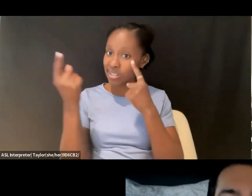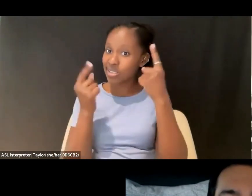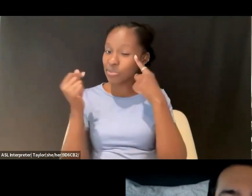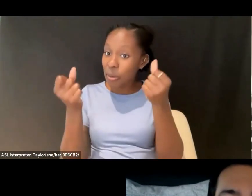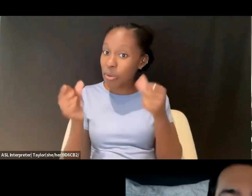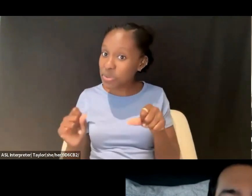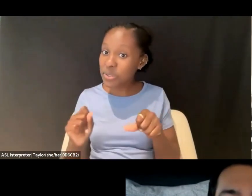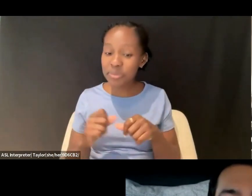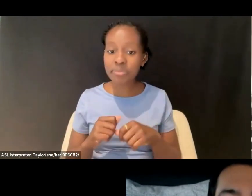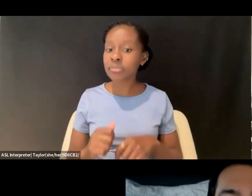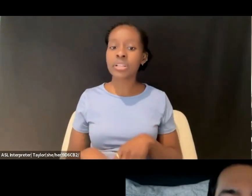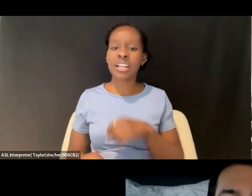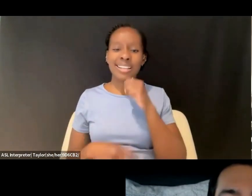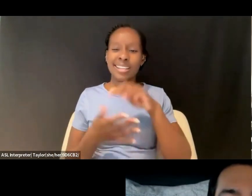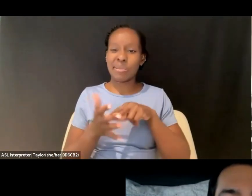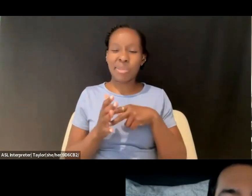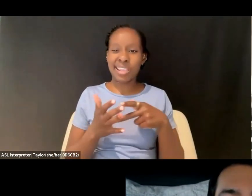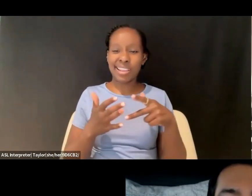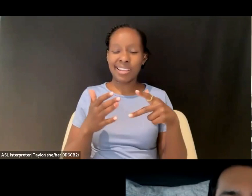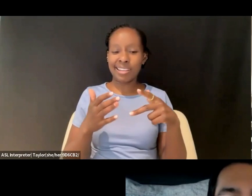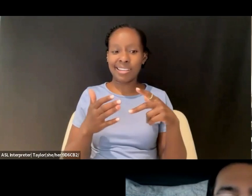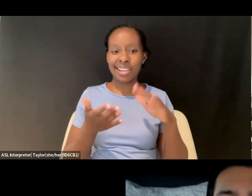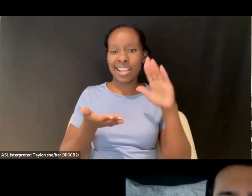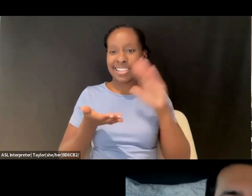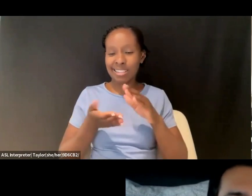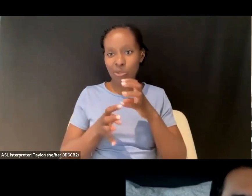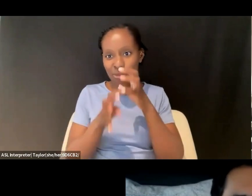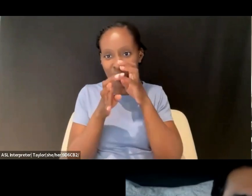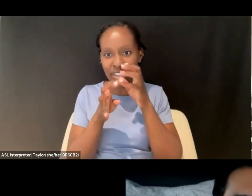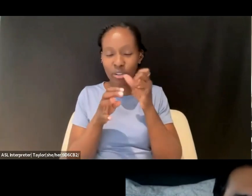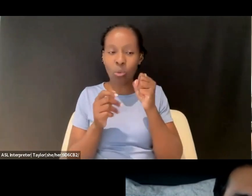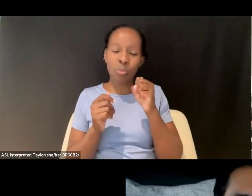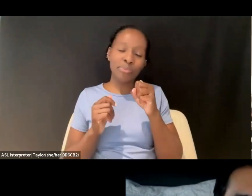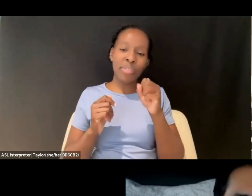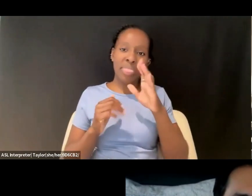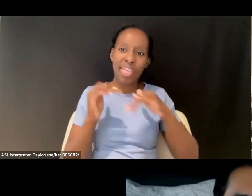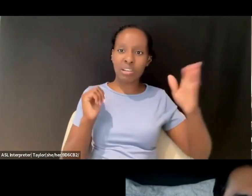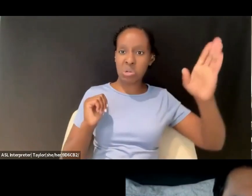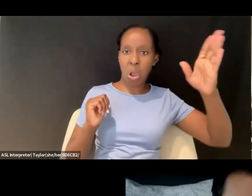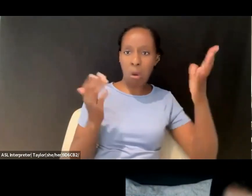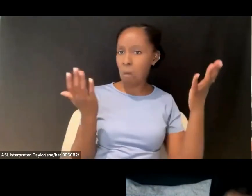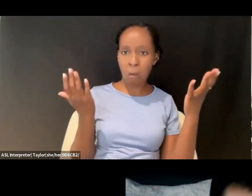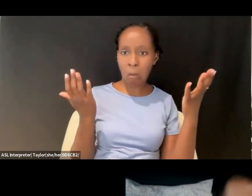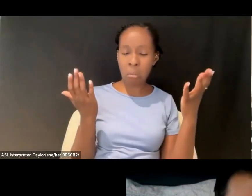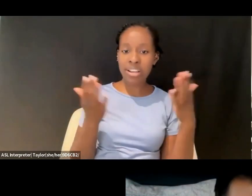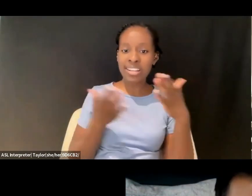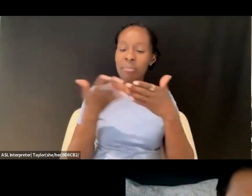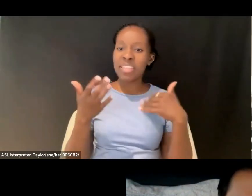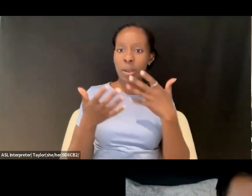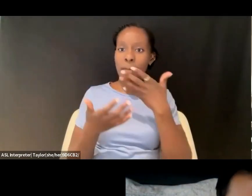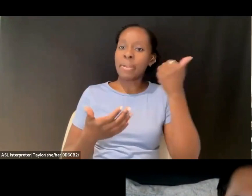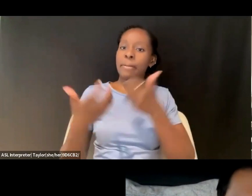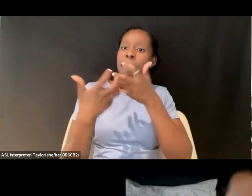But it doesn't mean that it's, any less, say, rigorous than a talk, because some things are better suited for